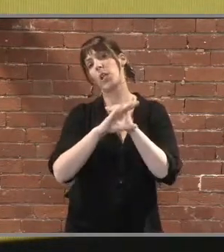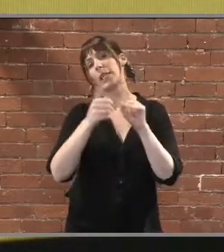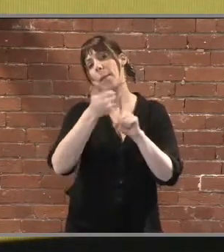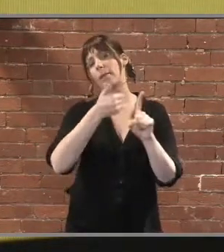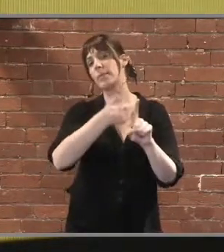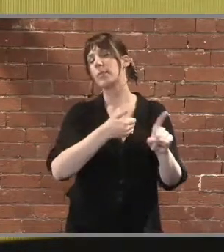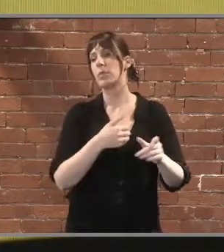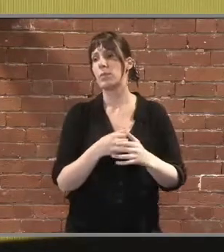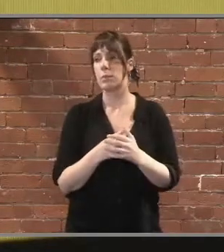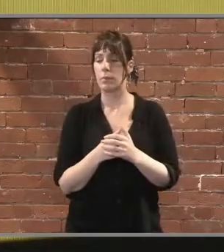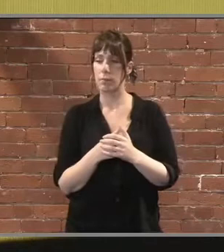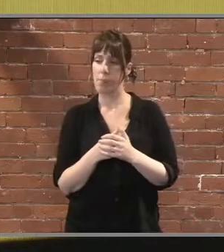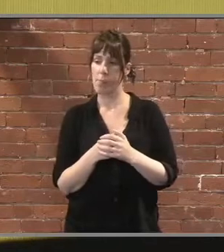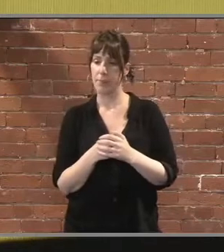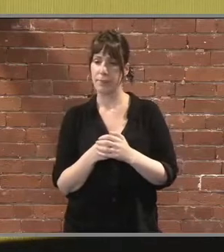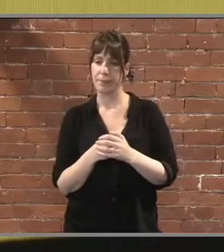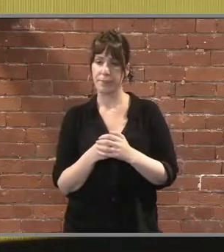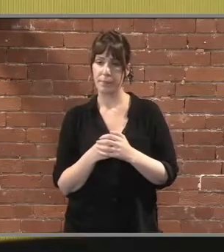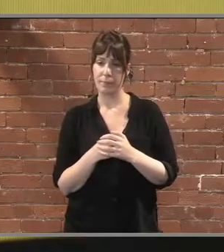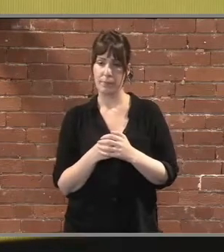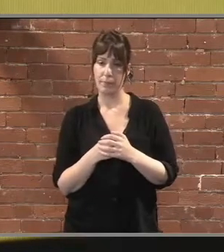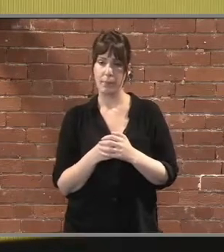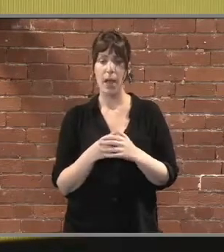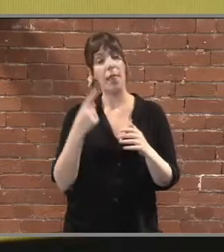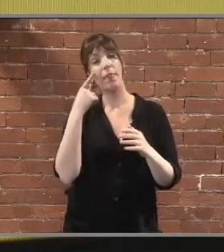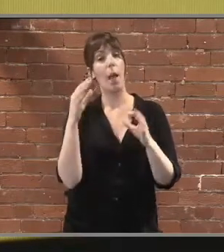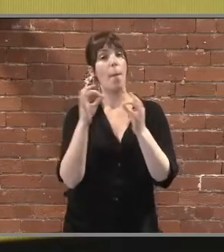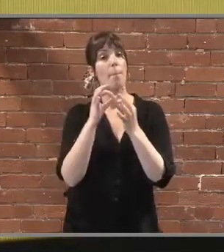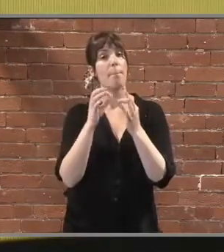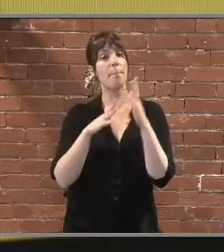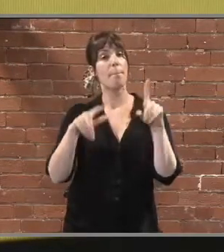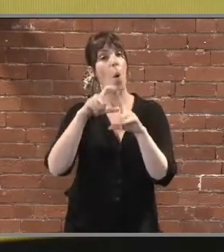So I think that it was sort of like Bonds were talking to